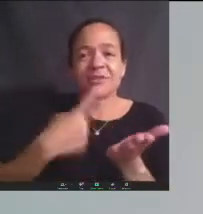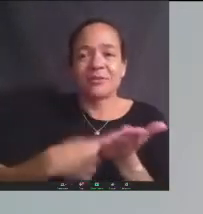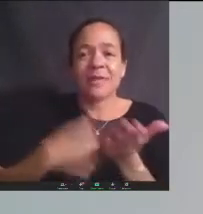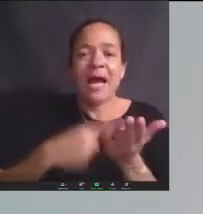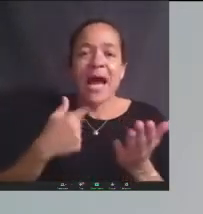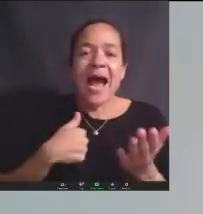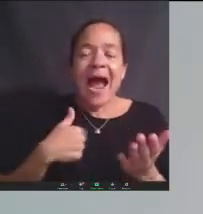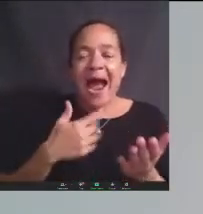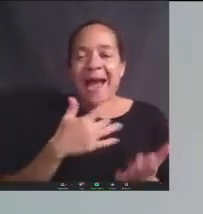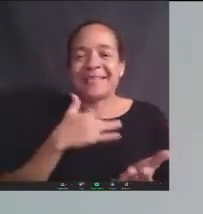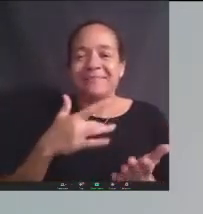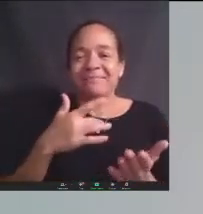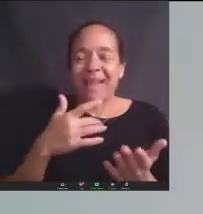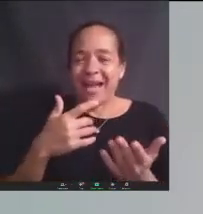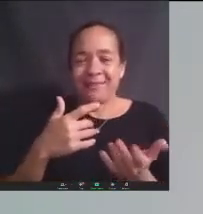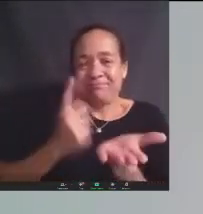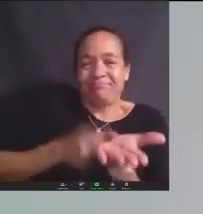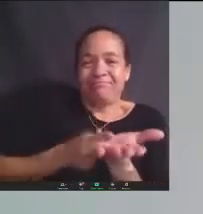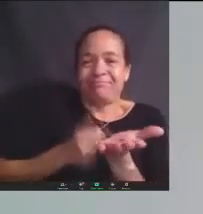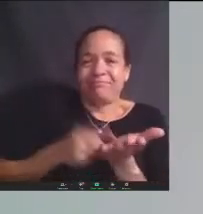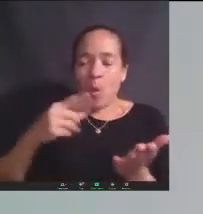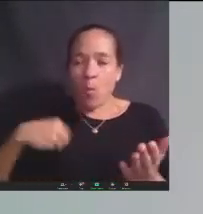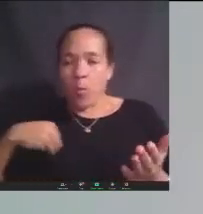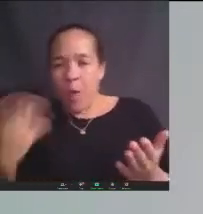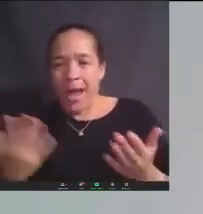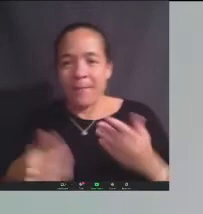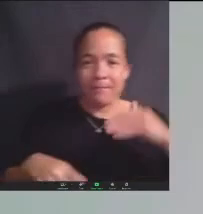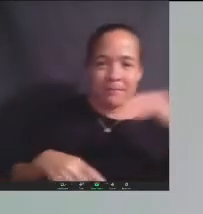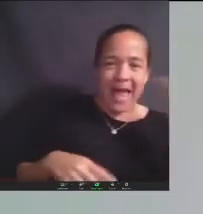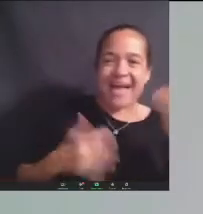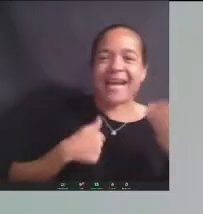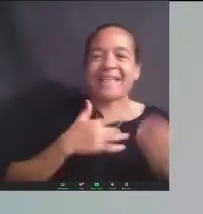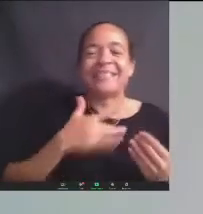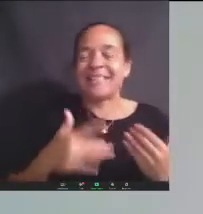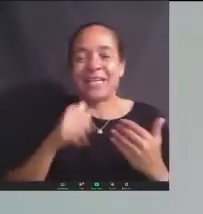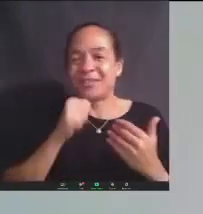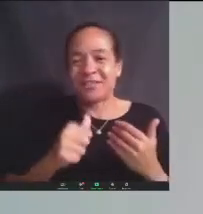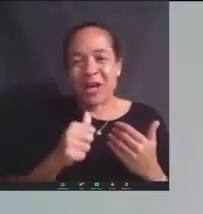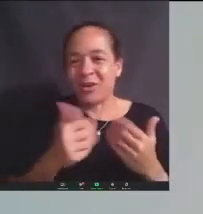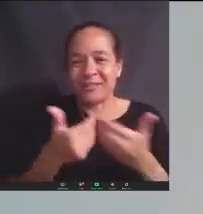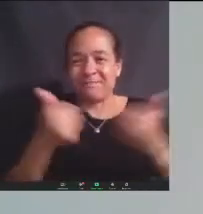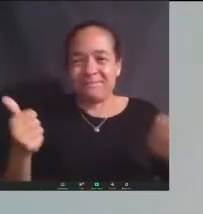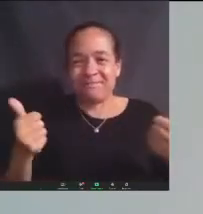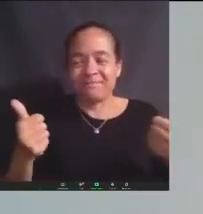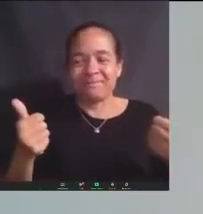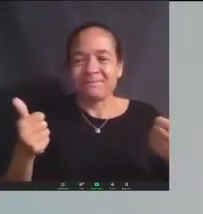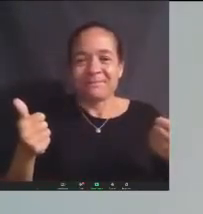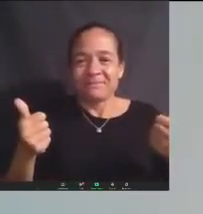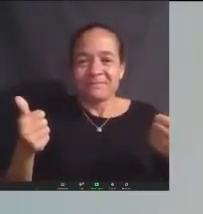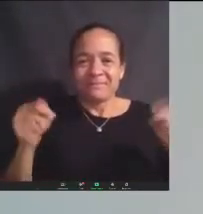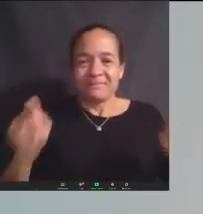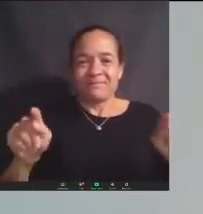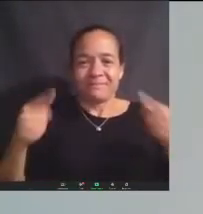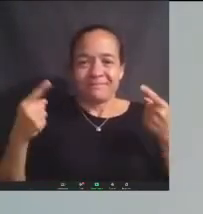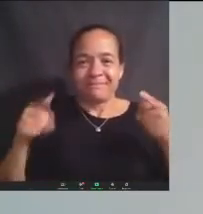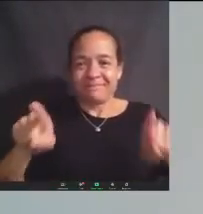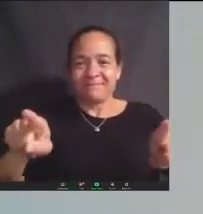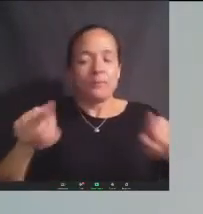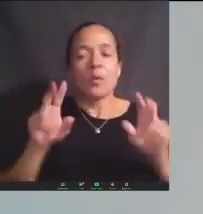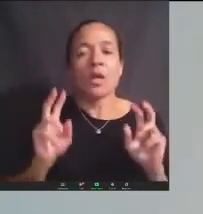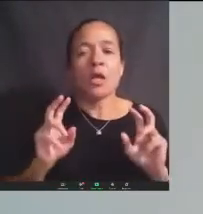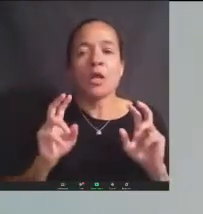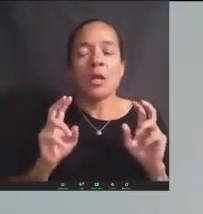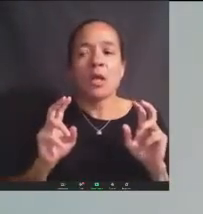don't think of it. I legitimately don't think of it in that dichotomy. But when you say those who are in